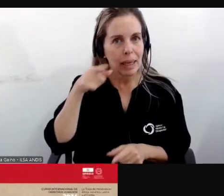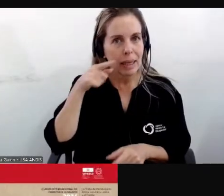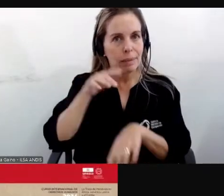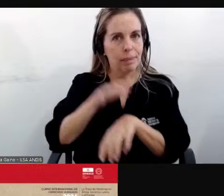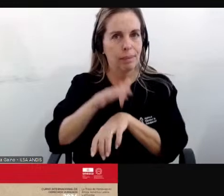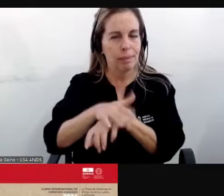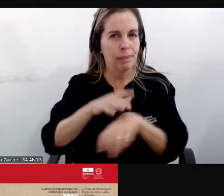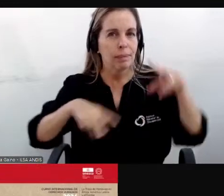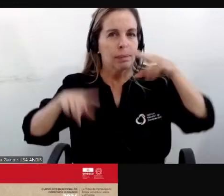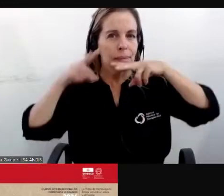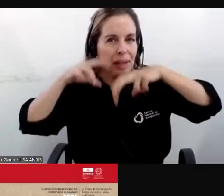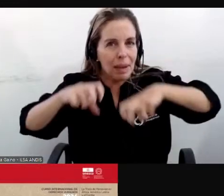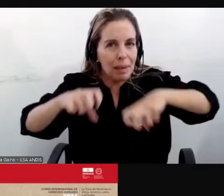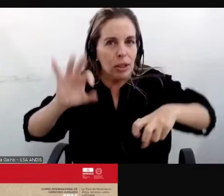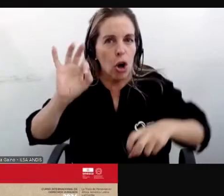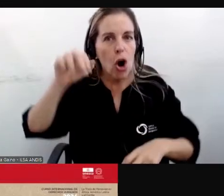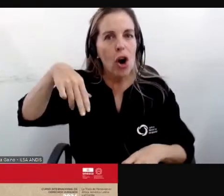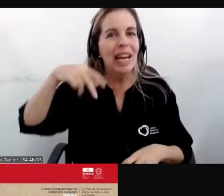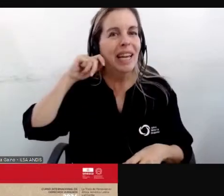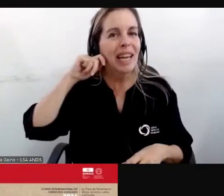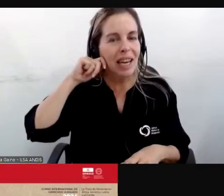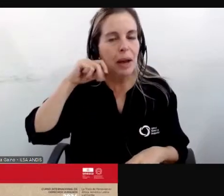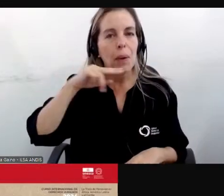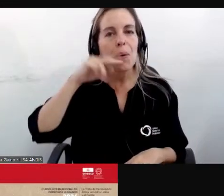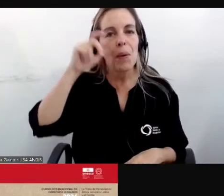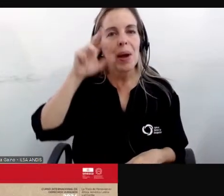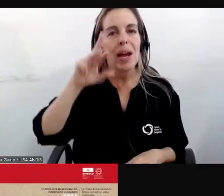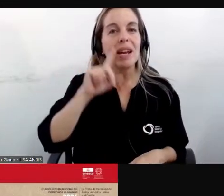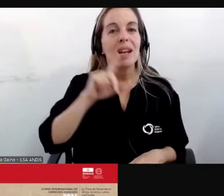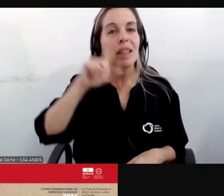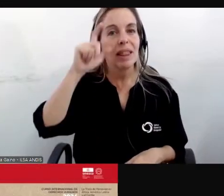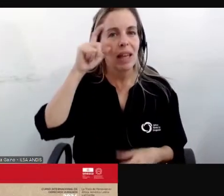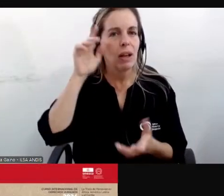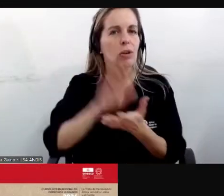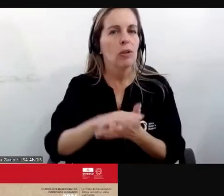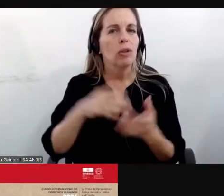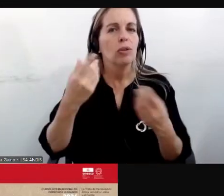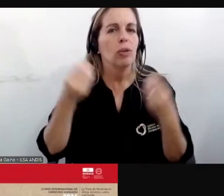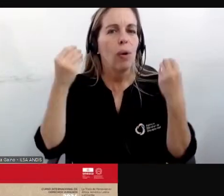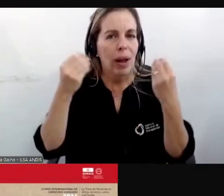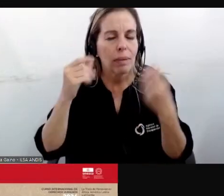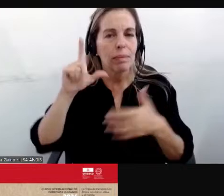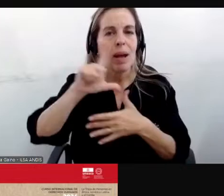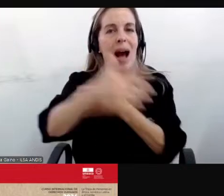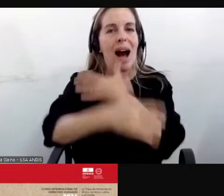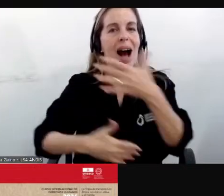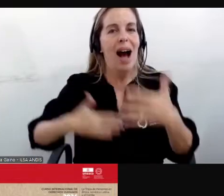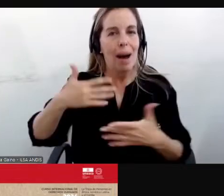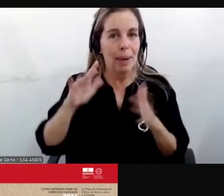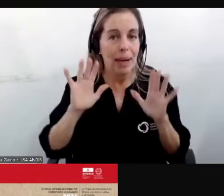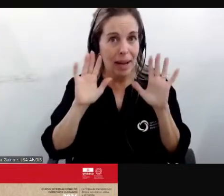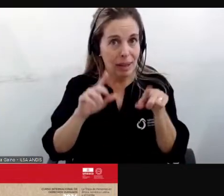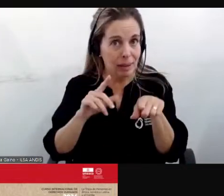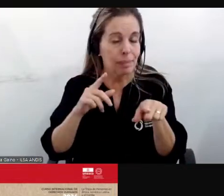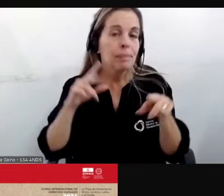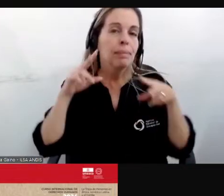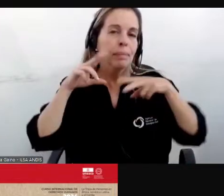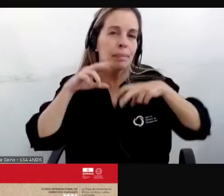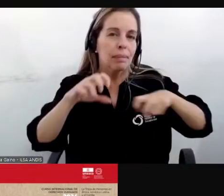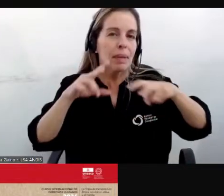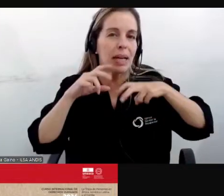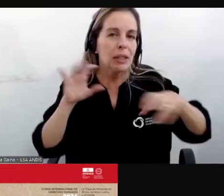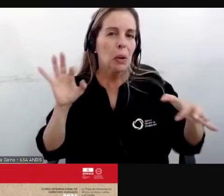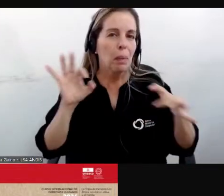who oversees programming and research of Verite NGO on commodities in the Americas, and he